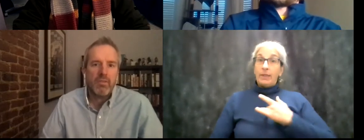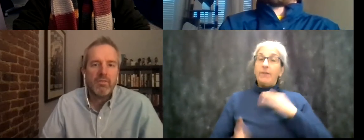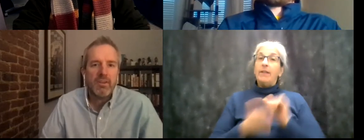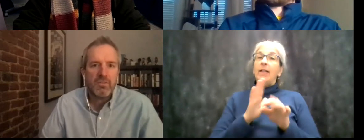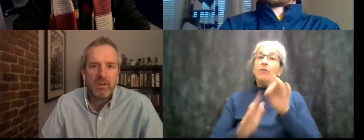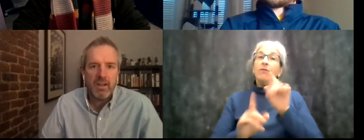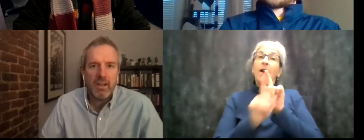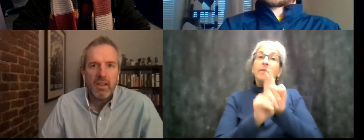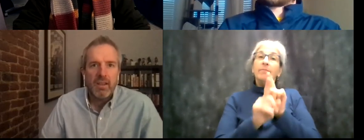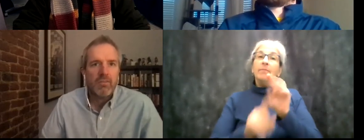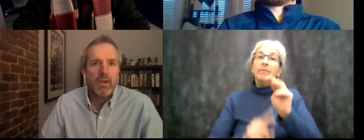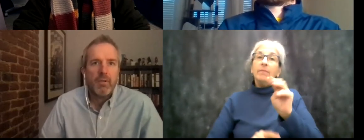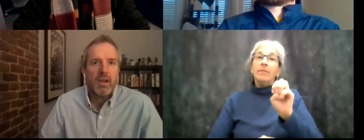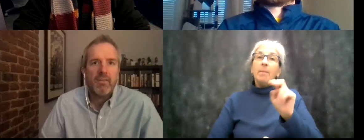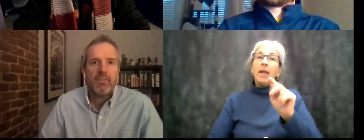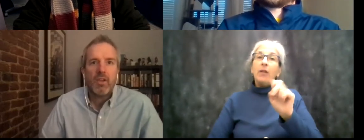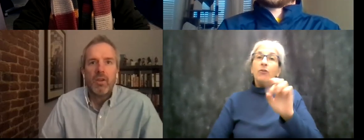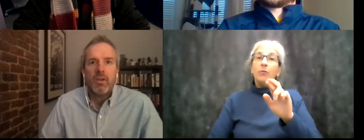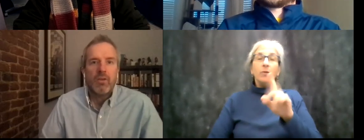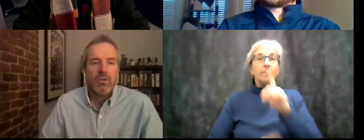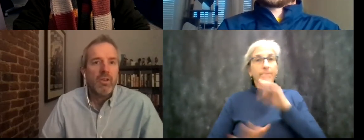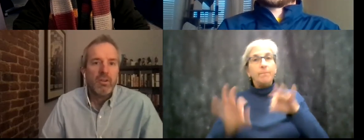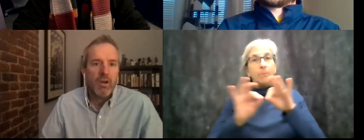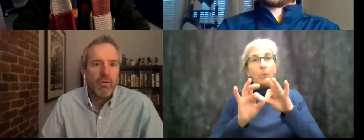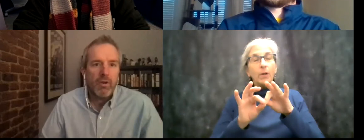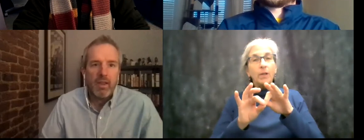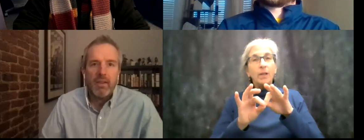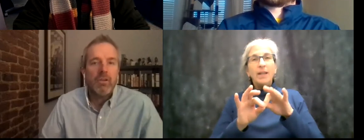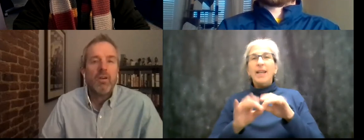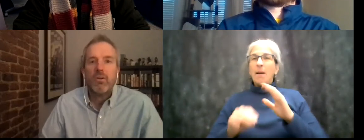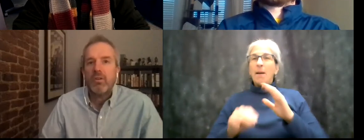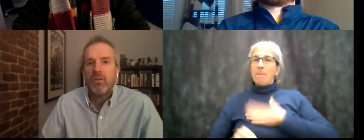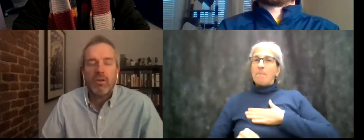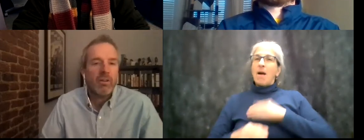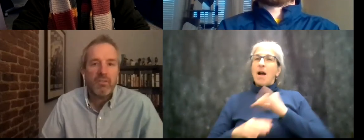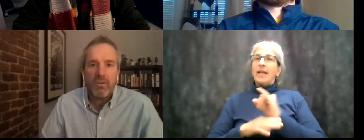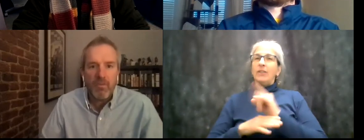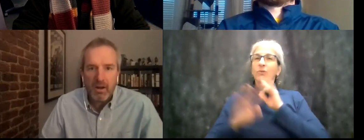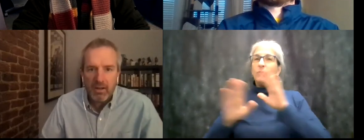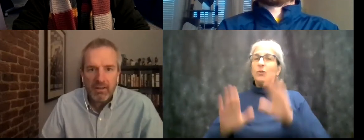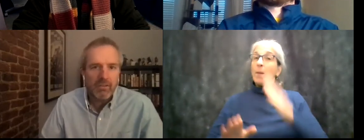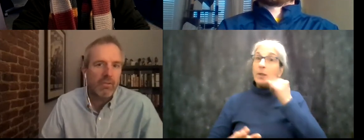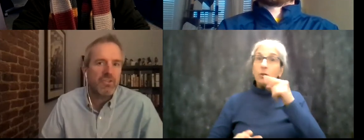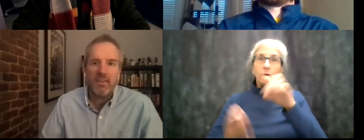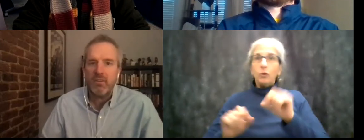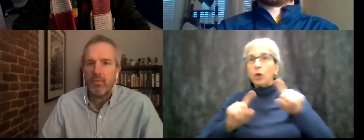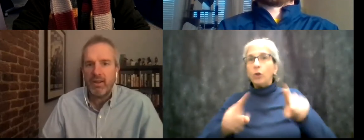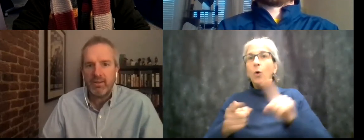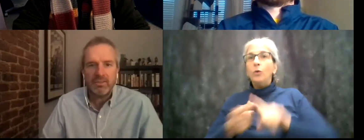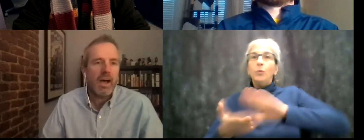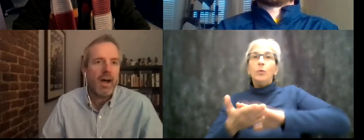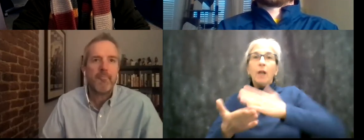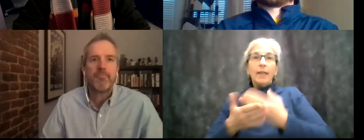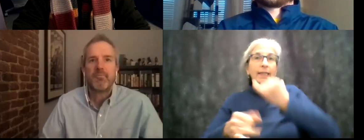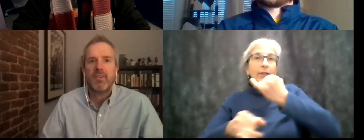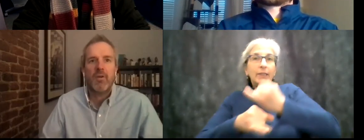This industry is great because, you know, you can go to the Culinary Institute of America or Johnson & Wales,